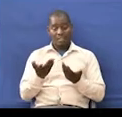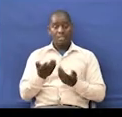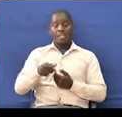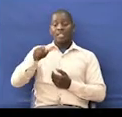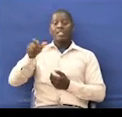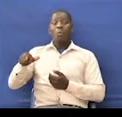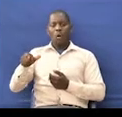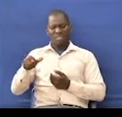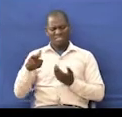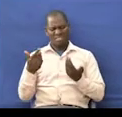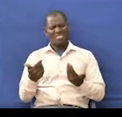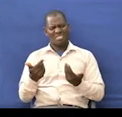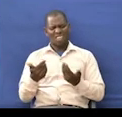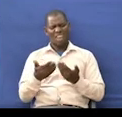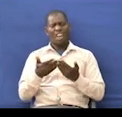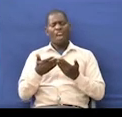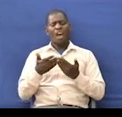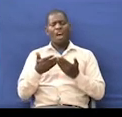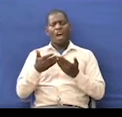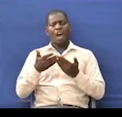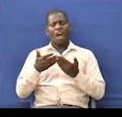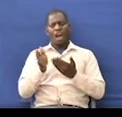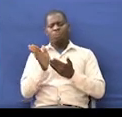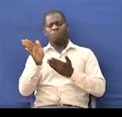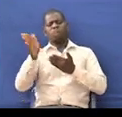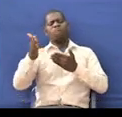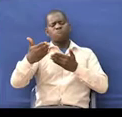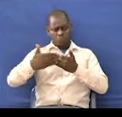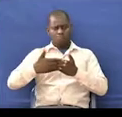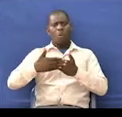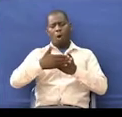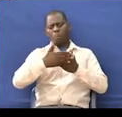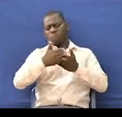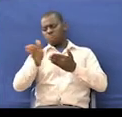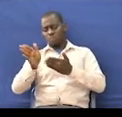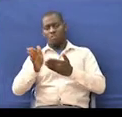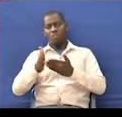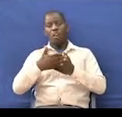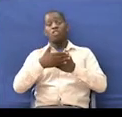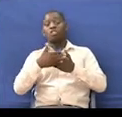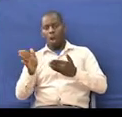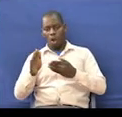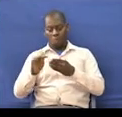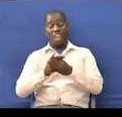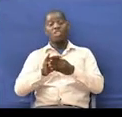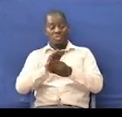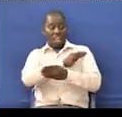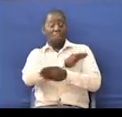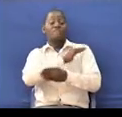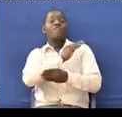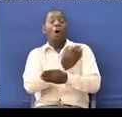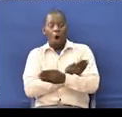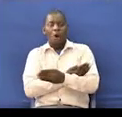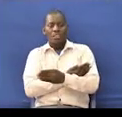someone is just opening or closing a door, you are applying force there. So we can say here that